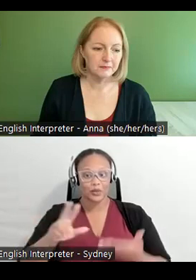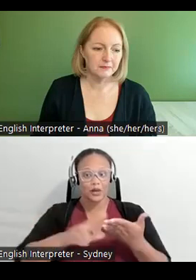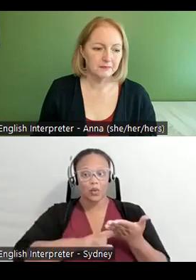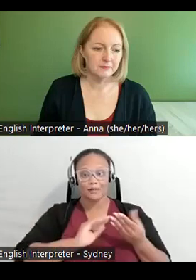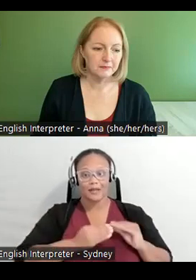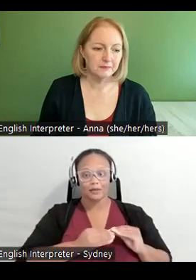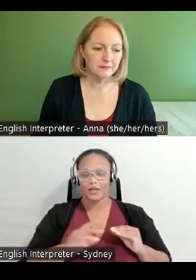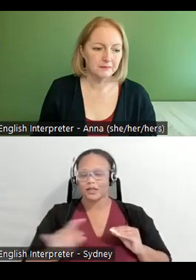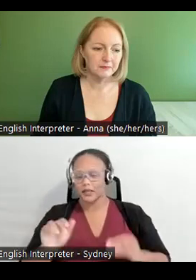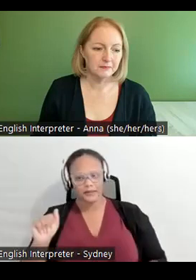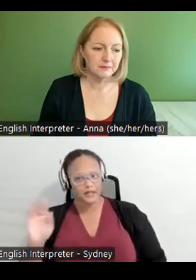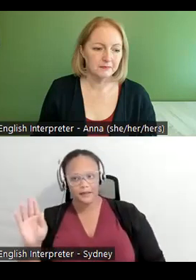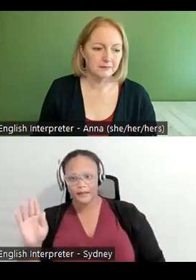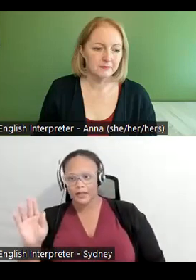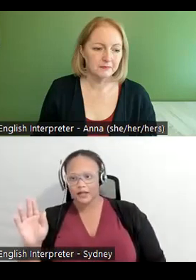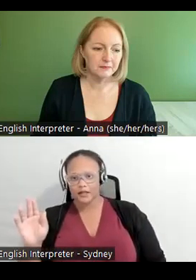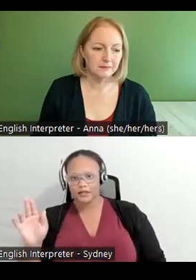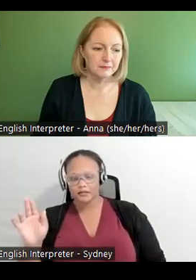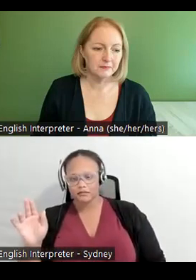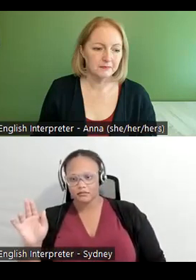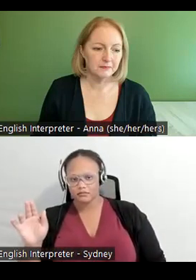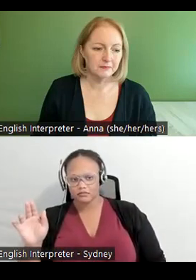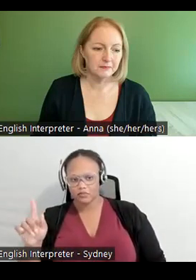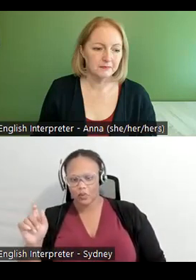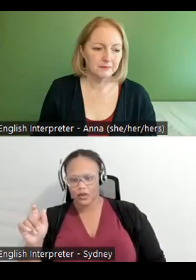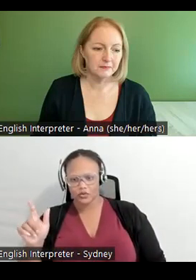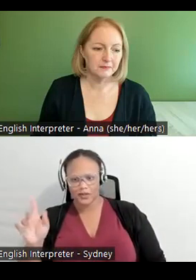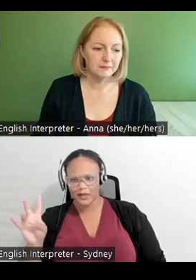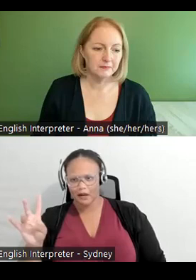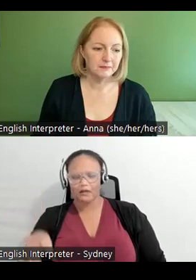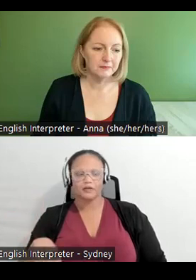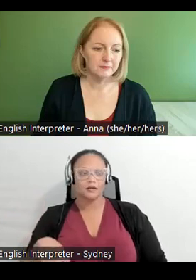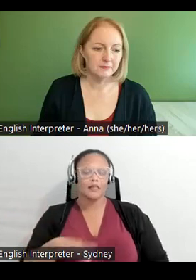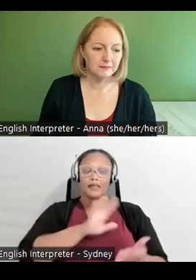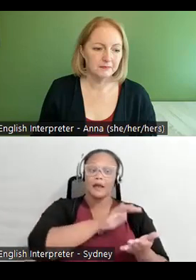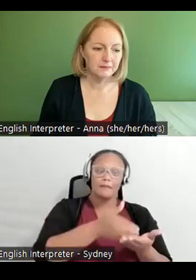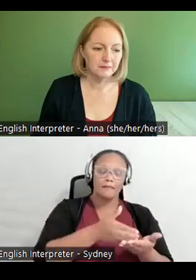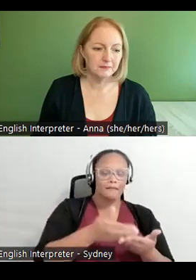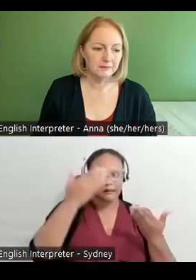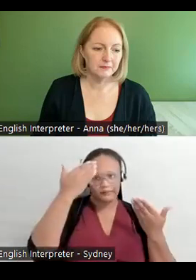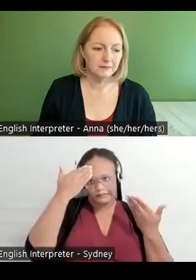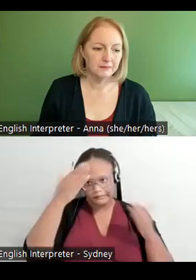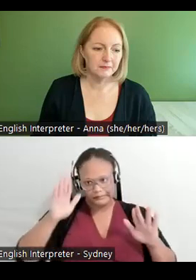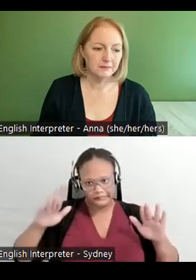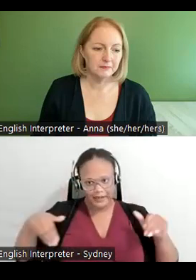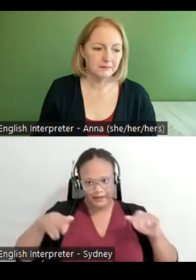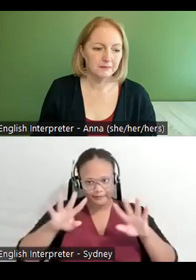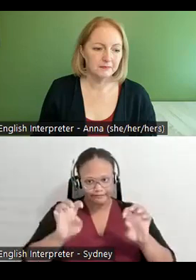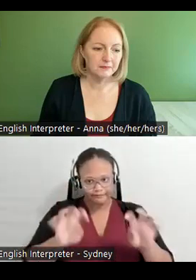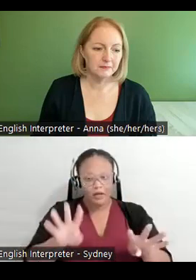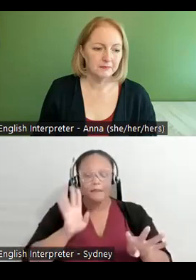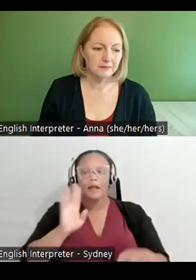The amounts are not yet established, but those payments will be forthcoming. They'll be released